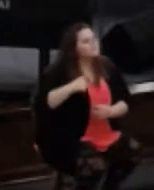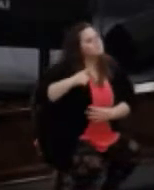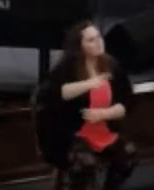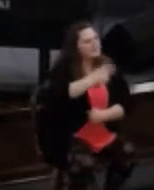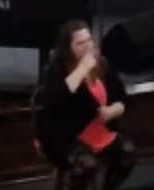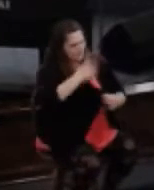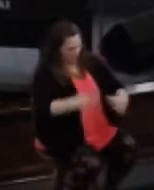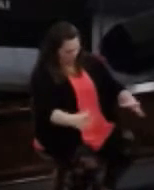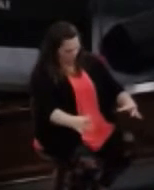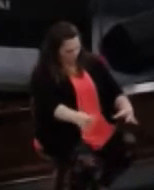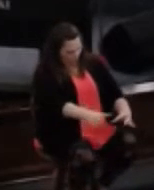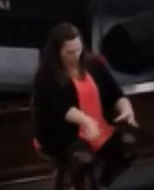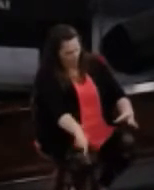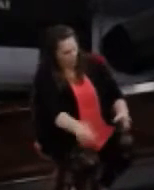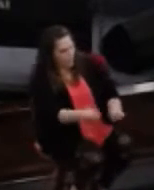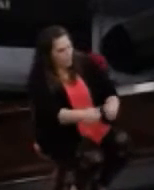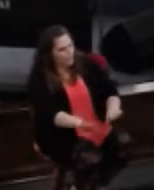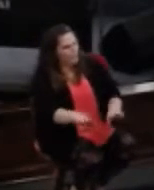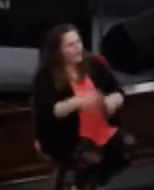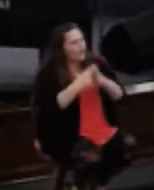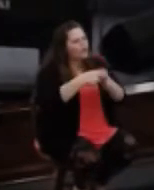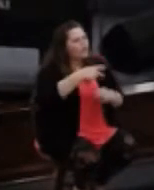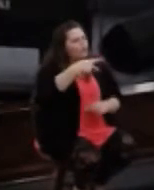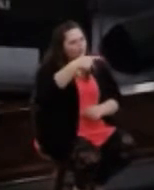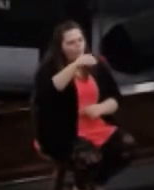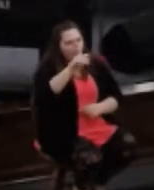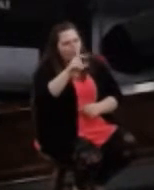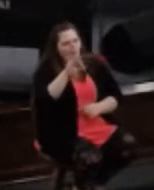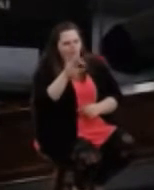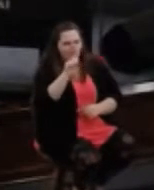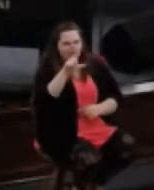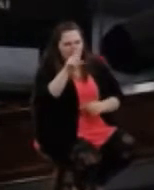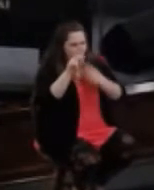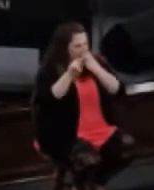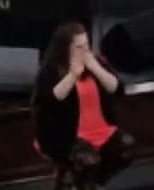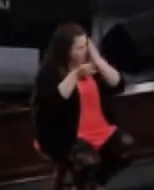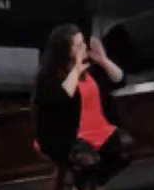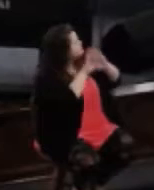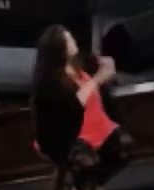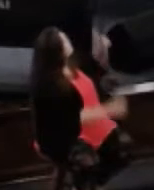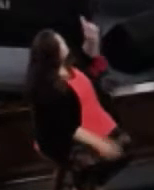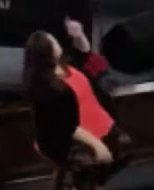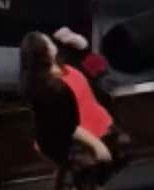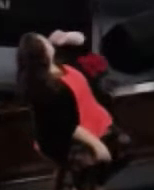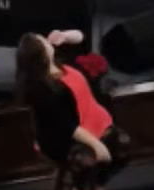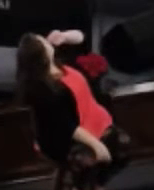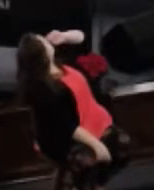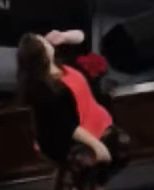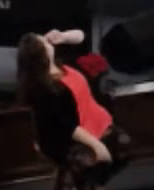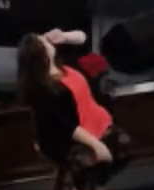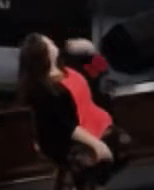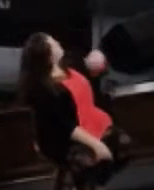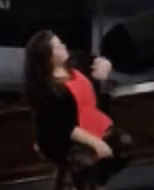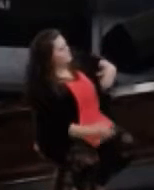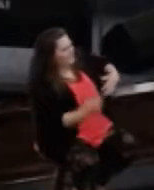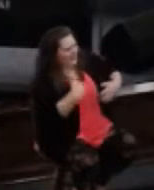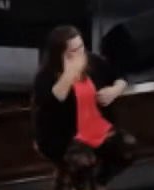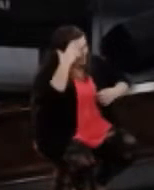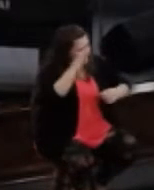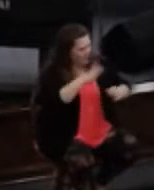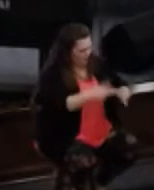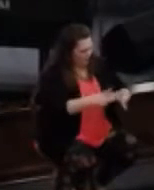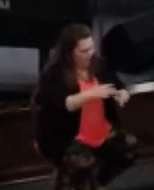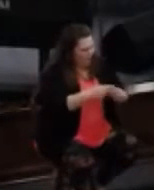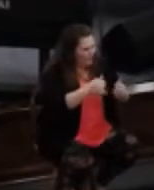in the ground in this area called the Pool of Siloam. Now, this is a picture of the Pool of Siloam. I don't know where the hole in the ground is that he was talking about.